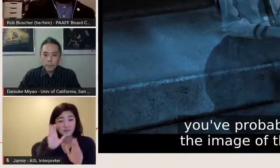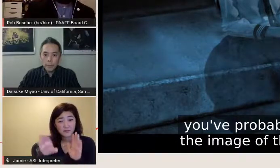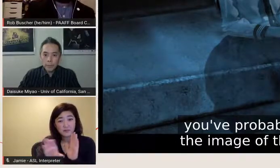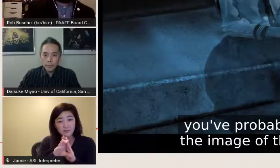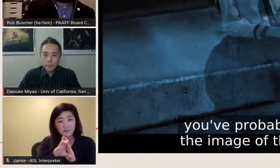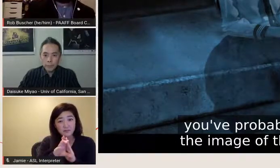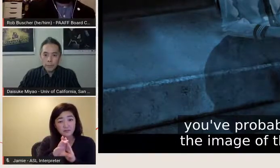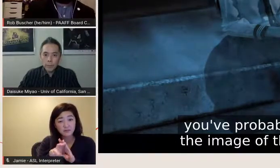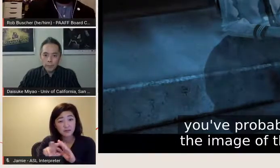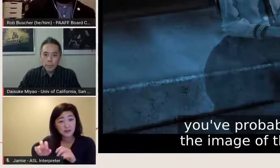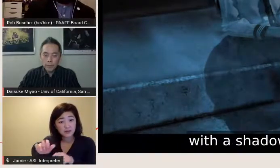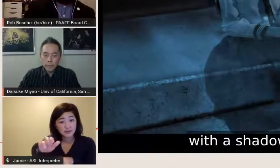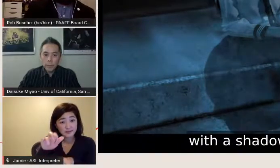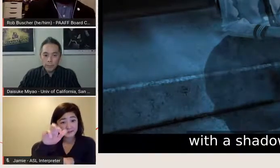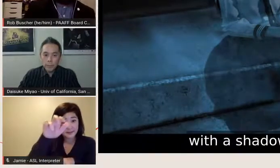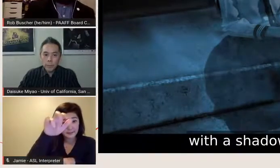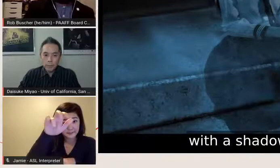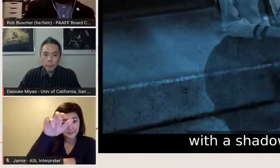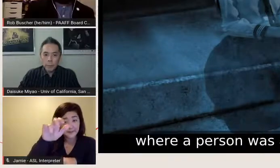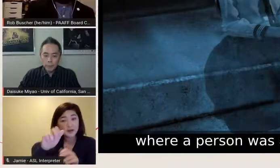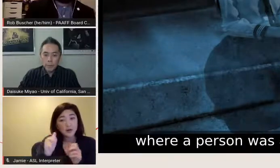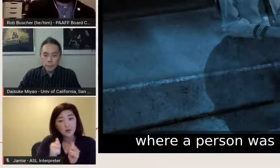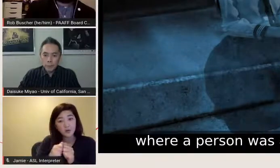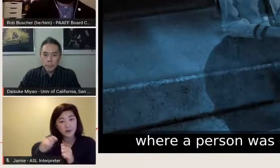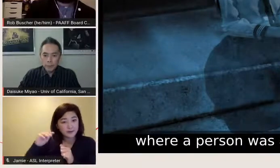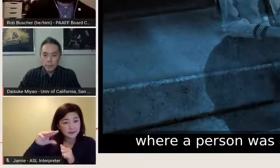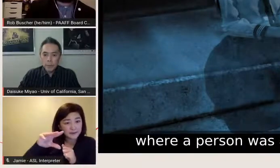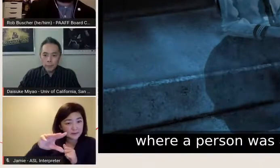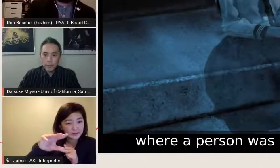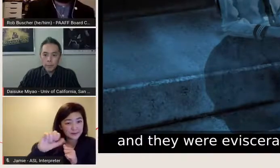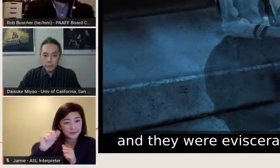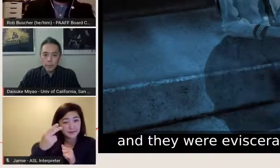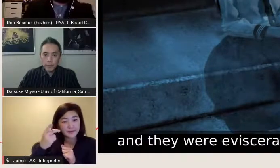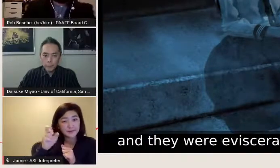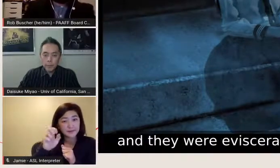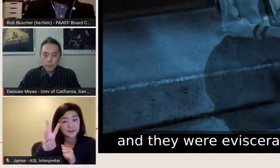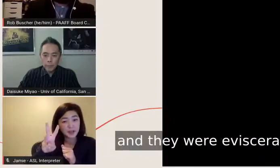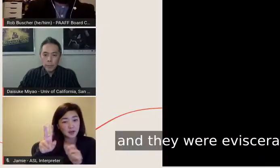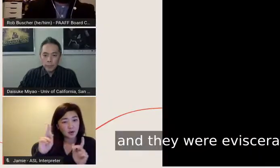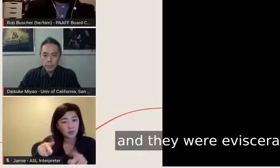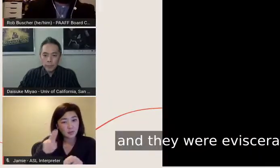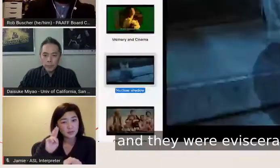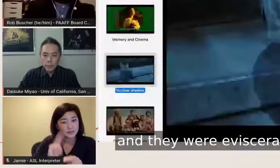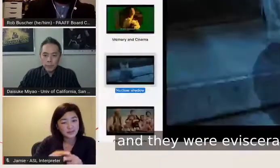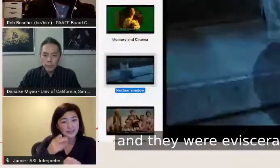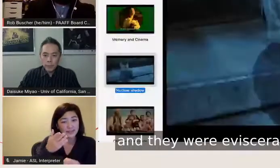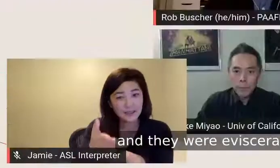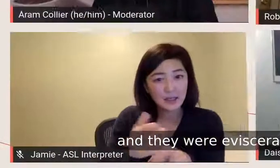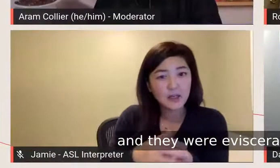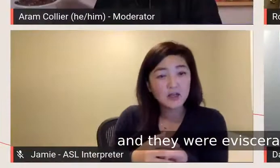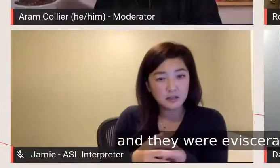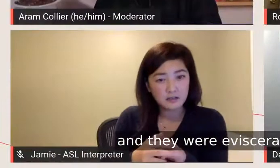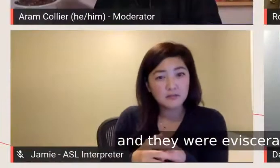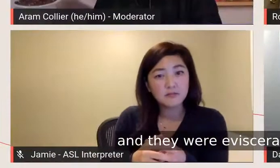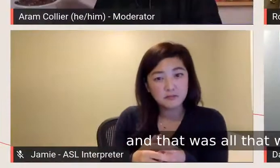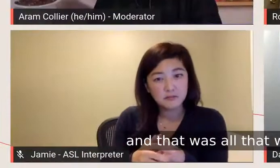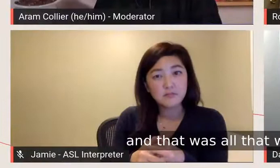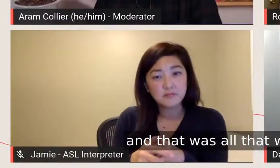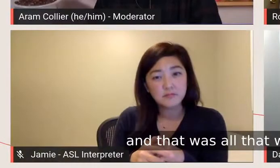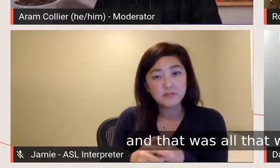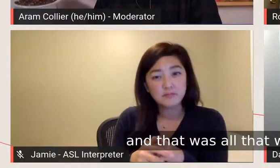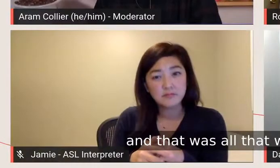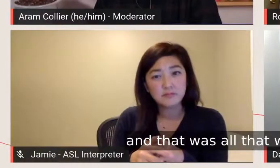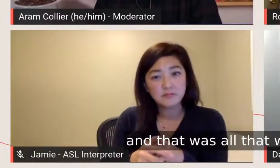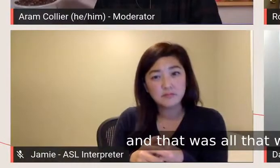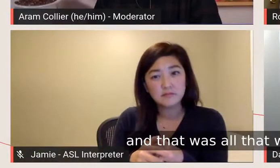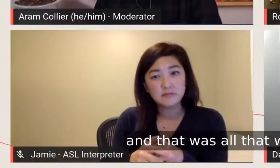the steps with a shadow on it where a person was actually sitting, and they were eviscerated by the bomb, and that was